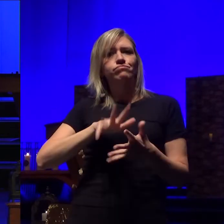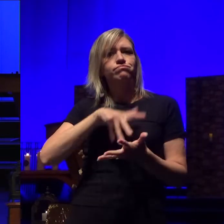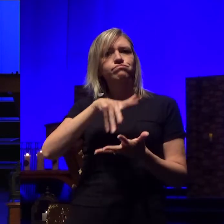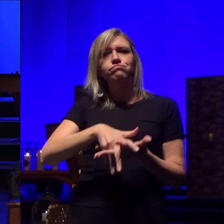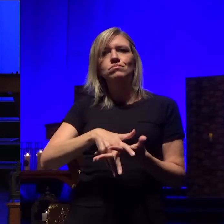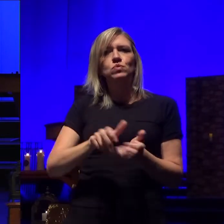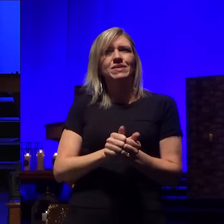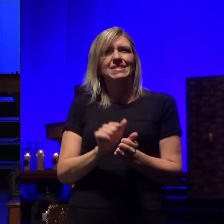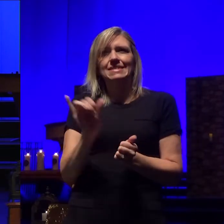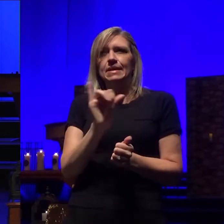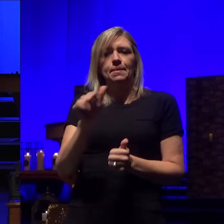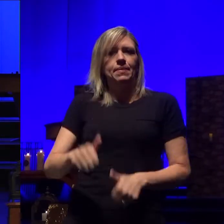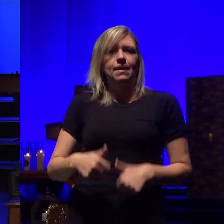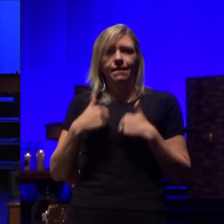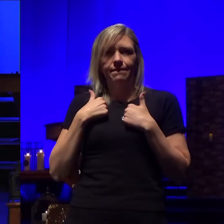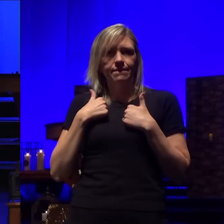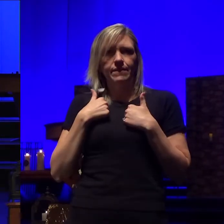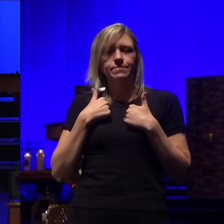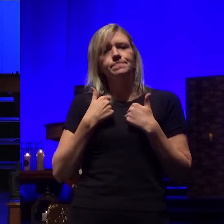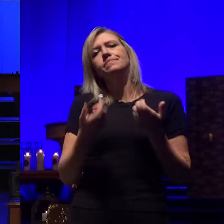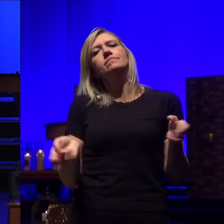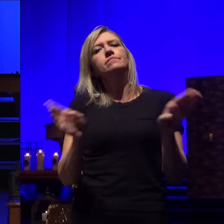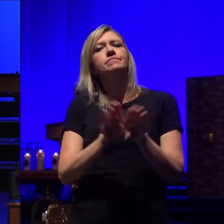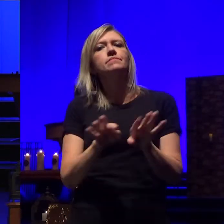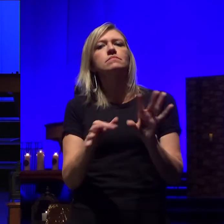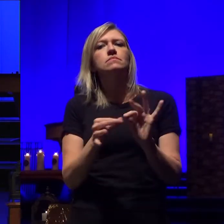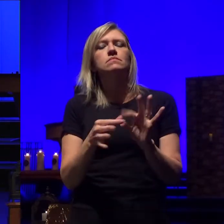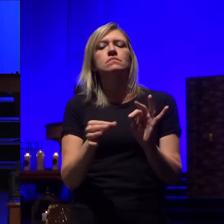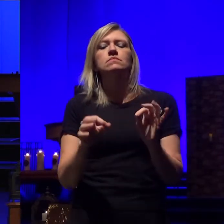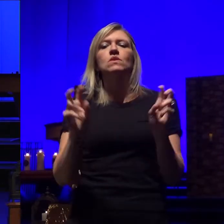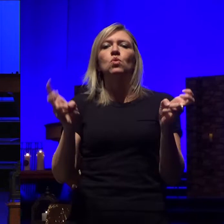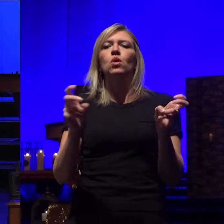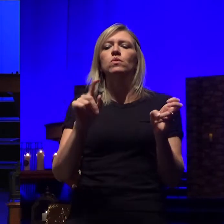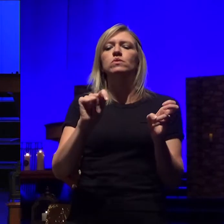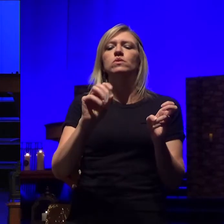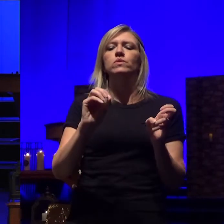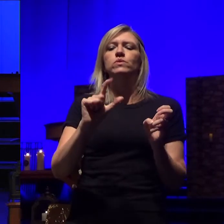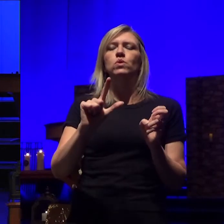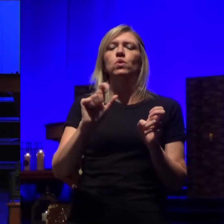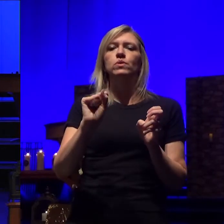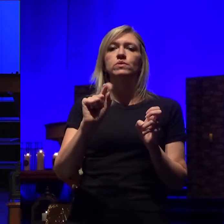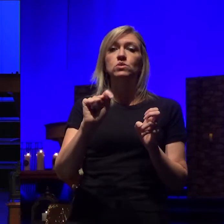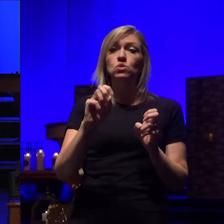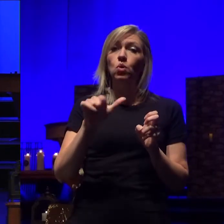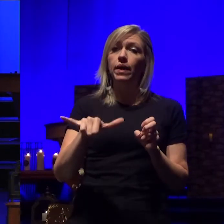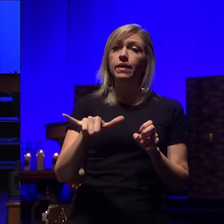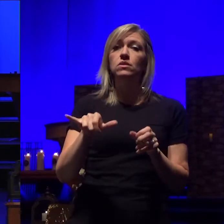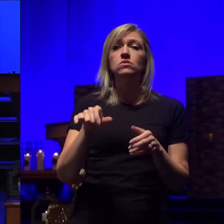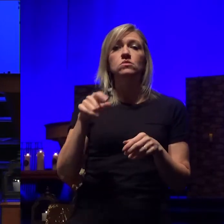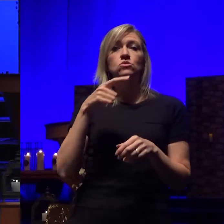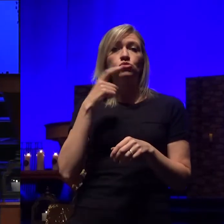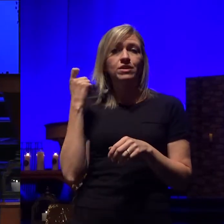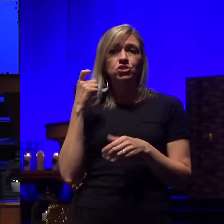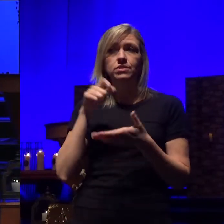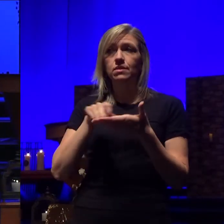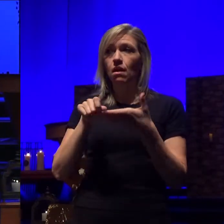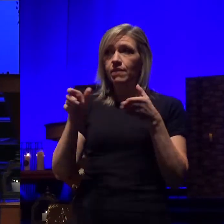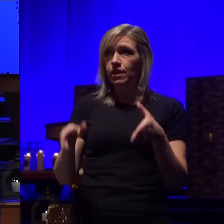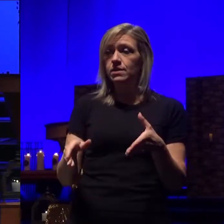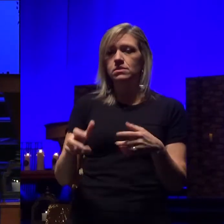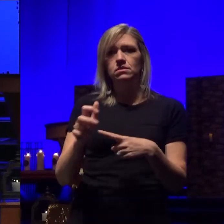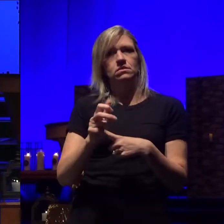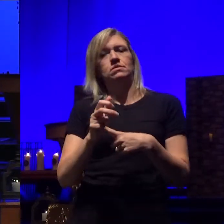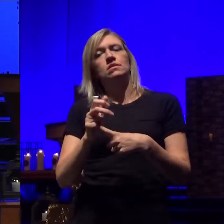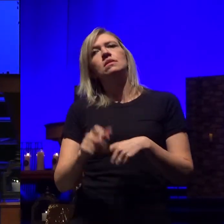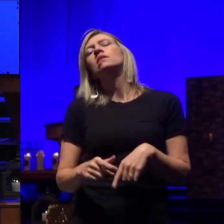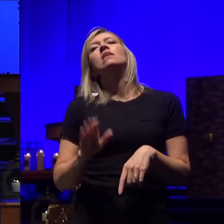rooted in the same life. I want to close today with a quote from Leo Tolstoy, perhaps the greatest novelist of all time, Russian novelist.